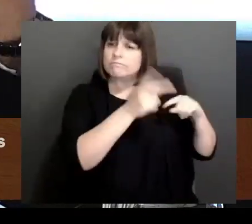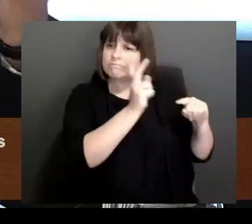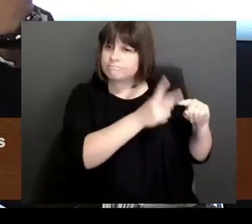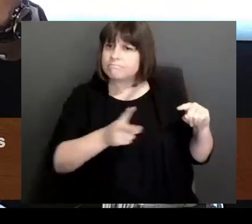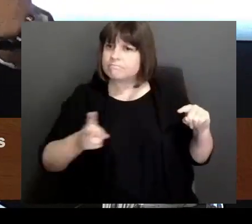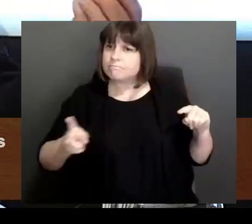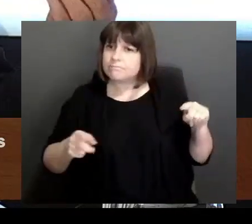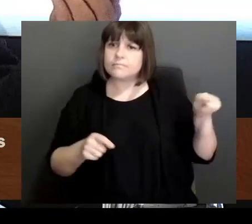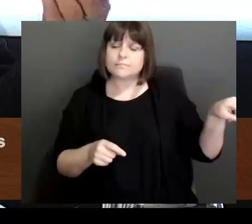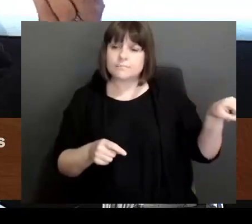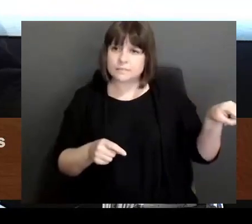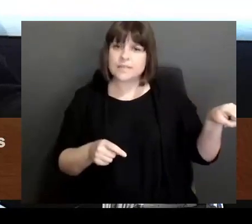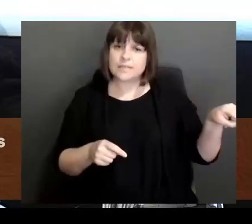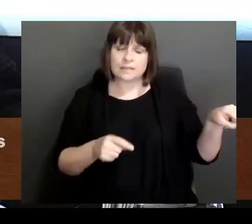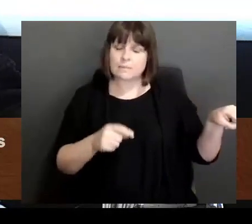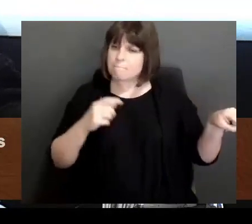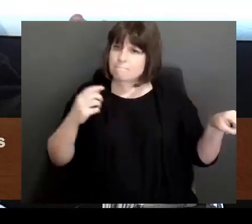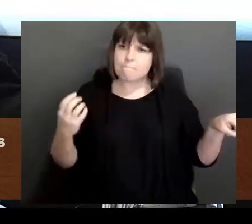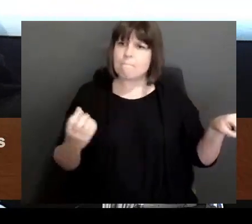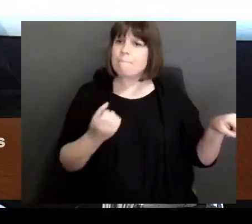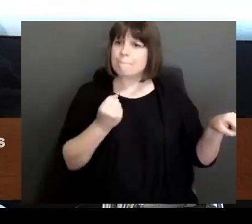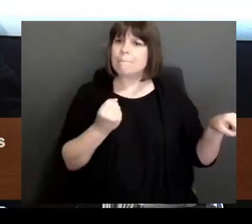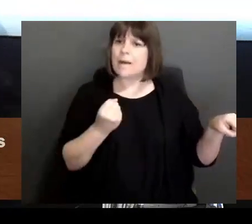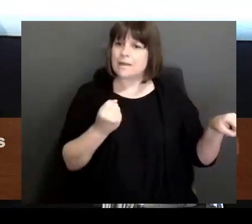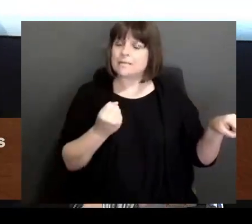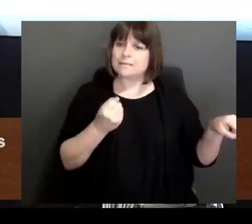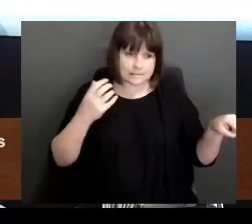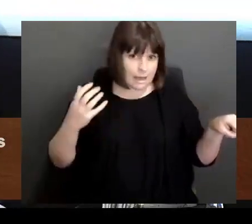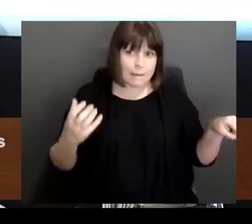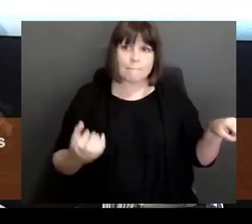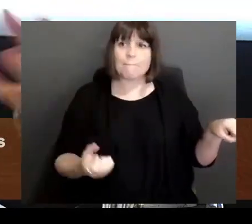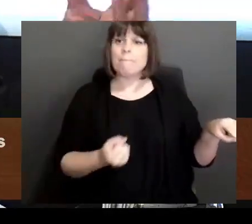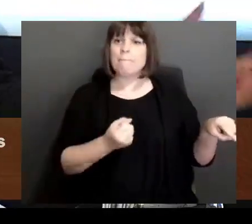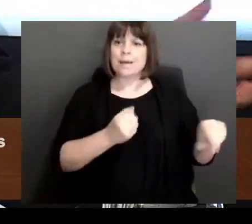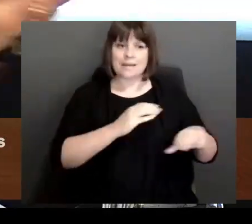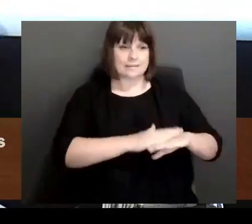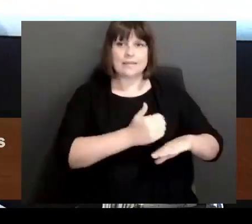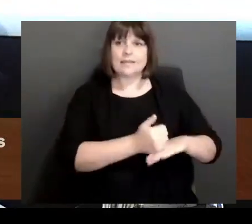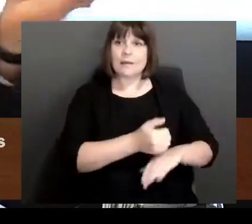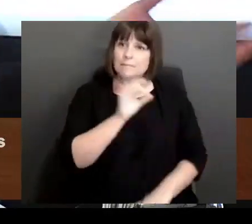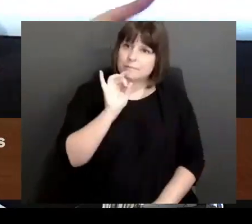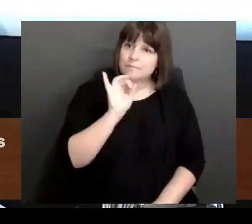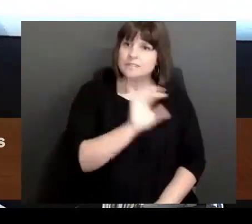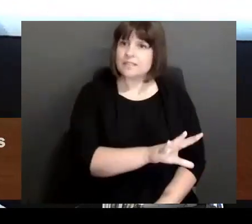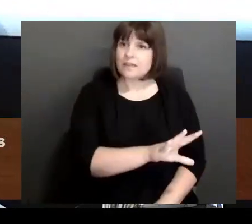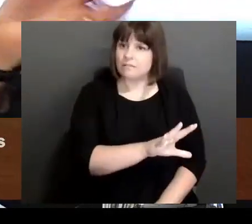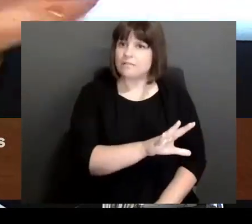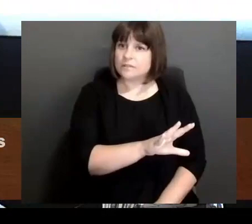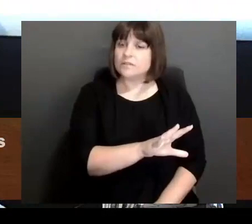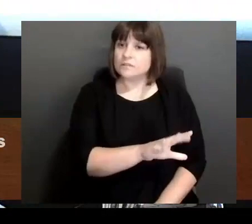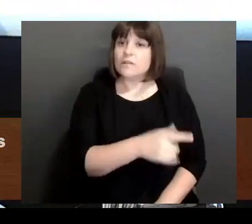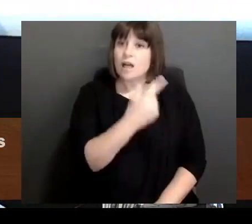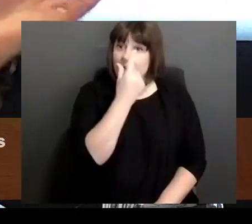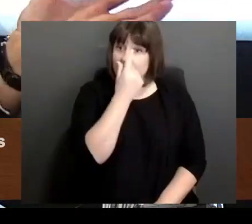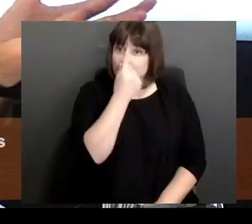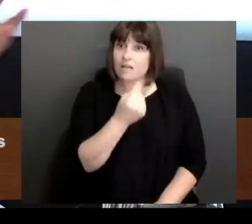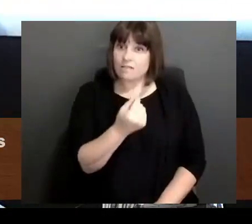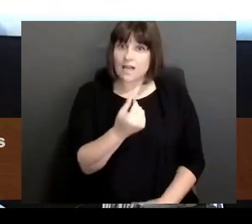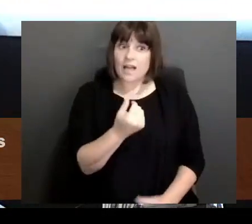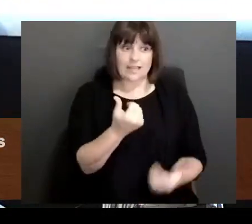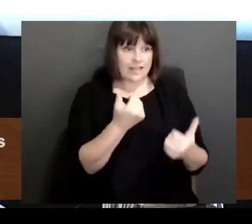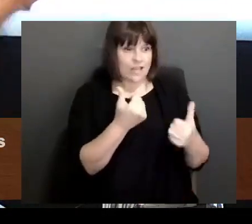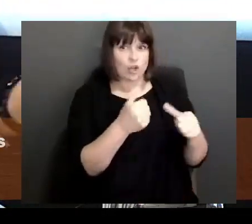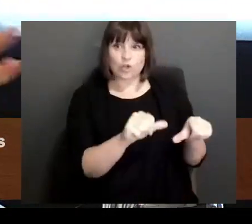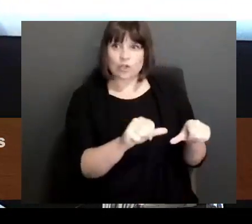is one that they must be able to create for themselves, for them to then be able to use that as a springboard to